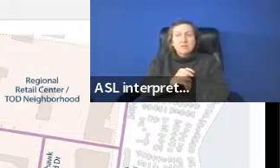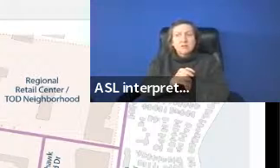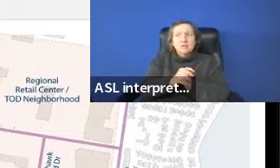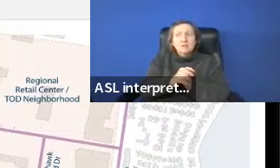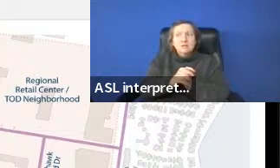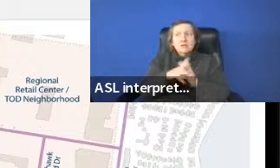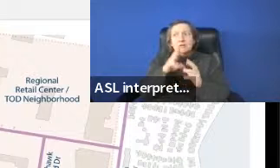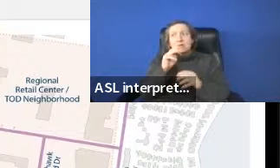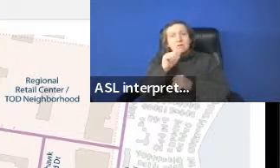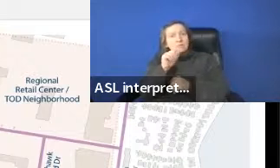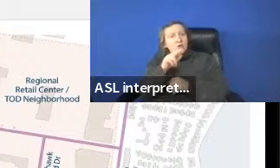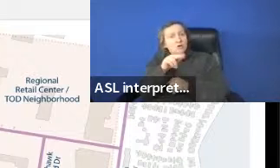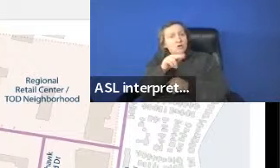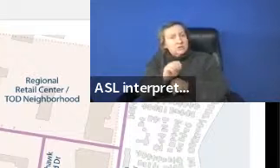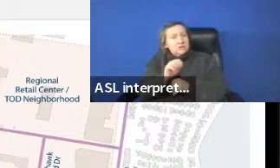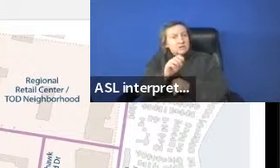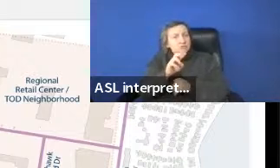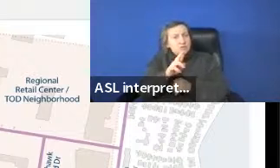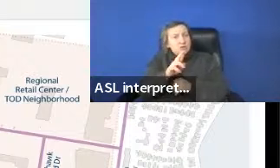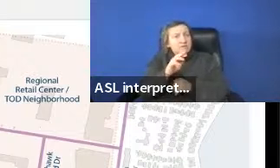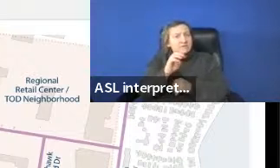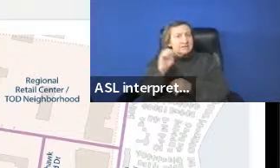Marine Drive, east or west of I-5?